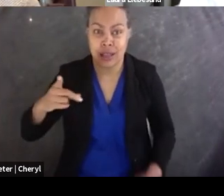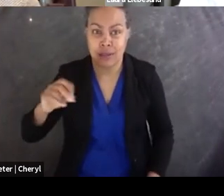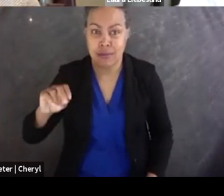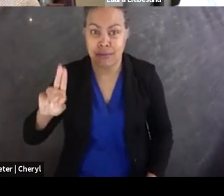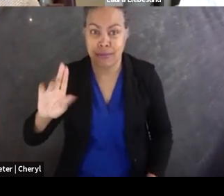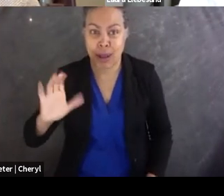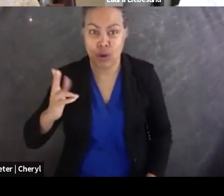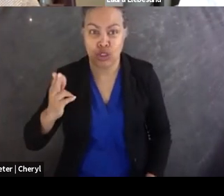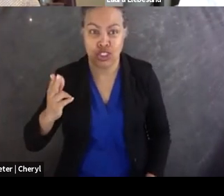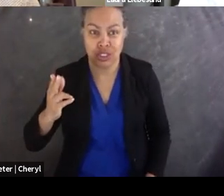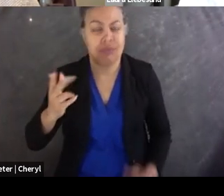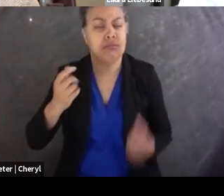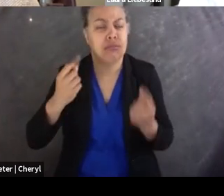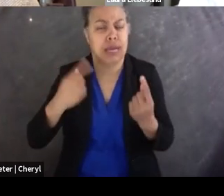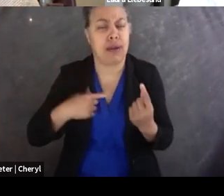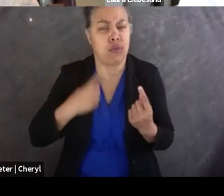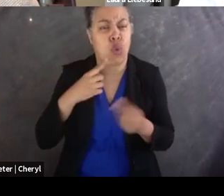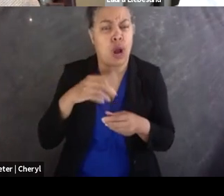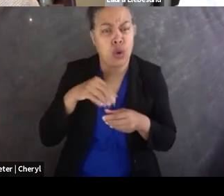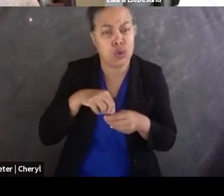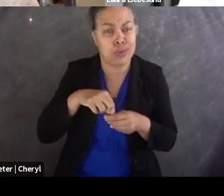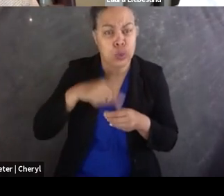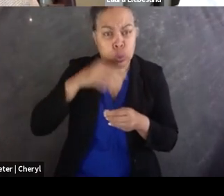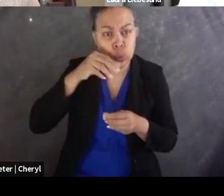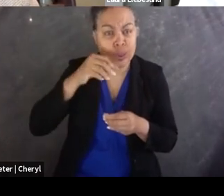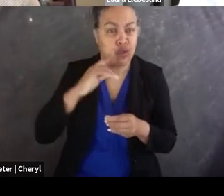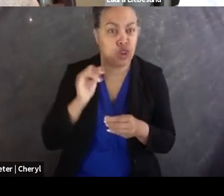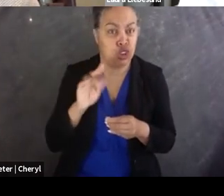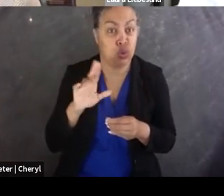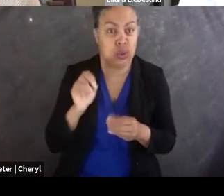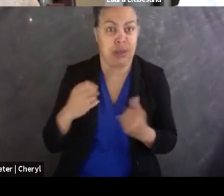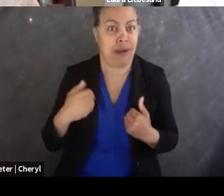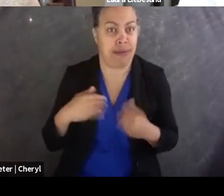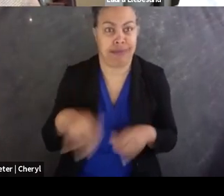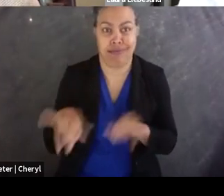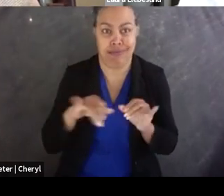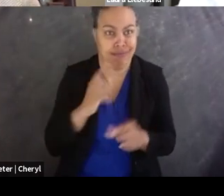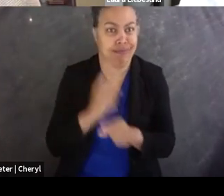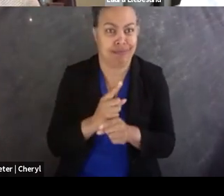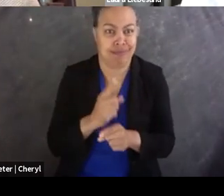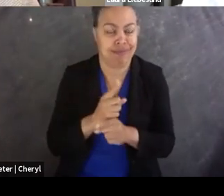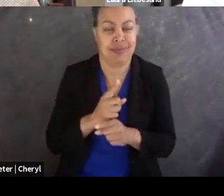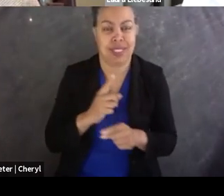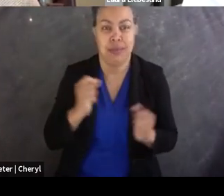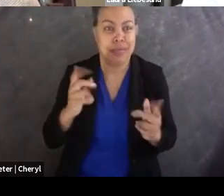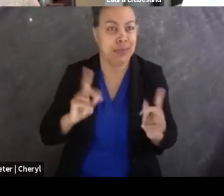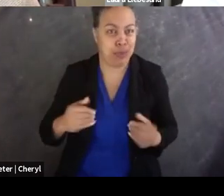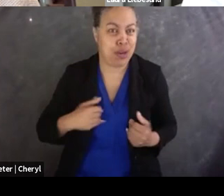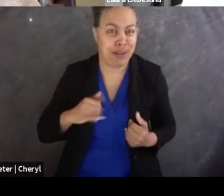pouches. That was a pretty common type of packaging that most people had in their homes.